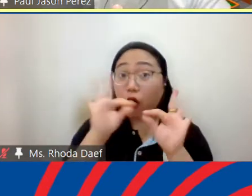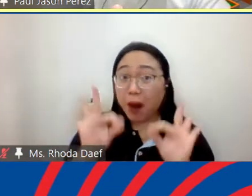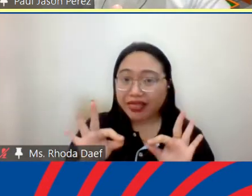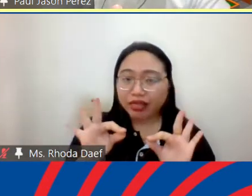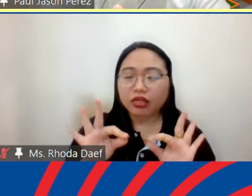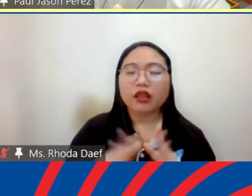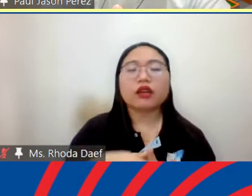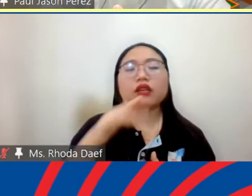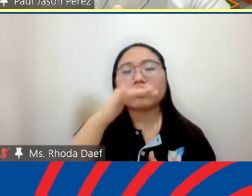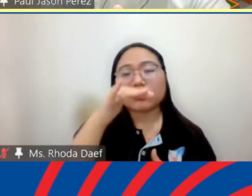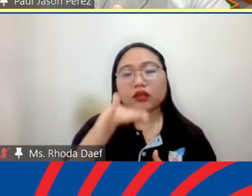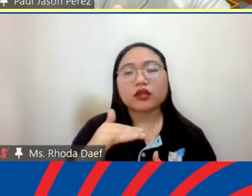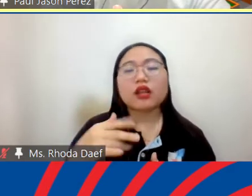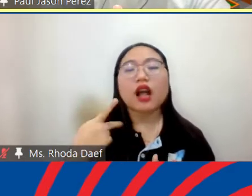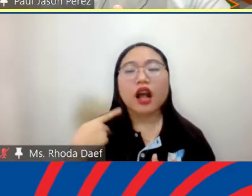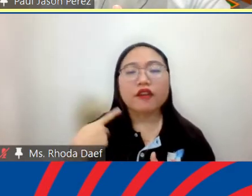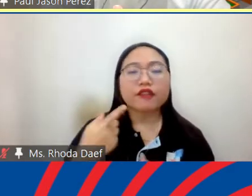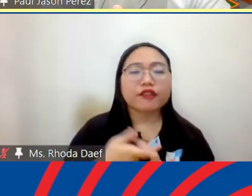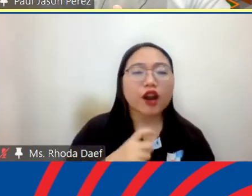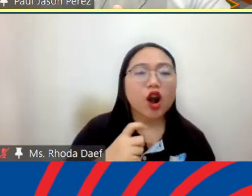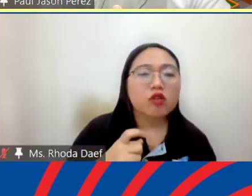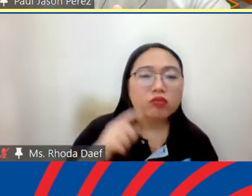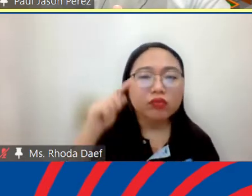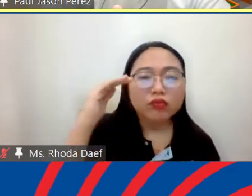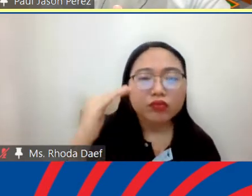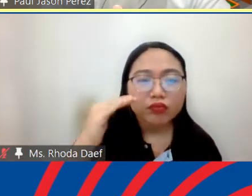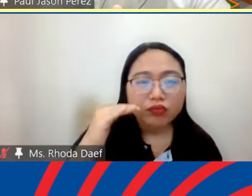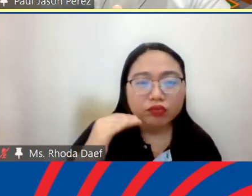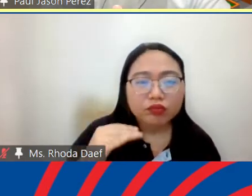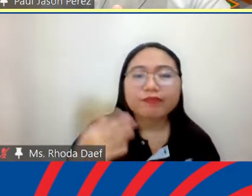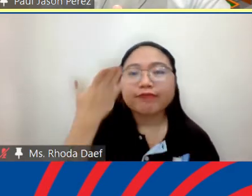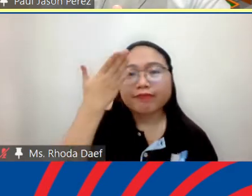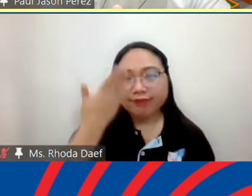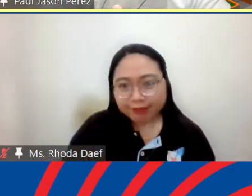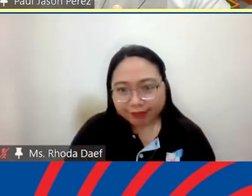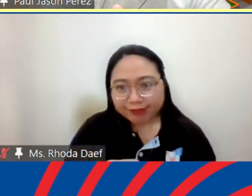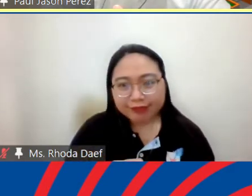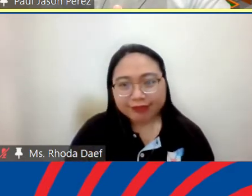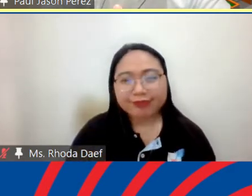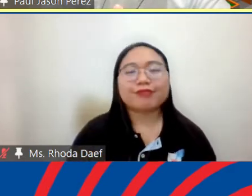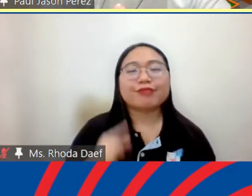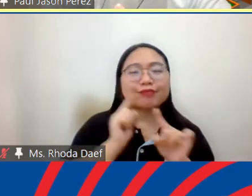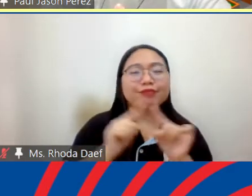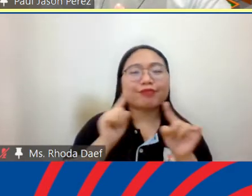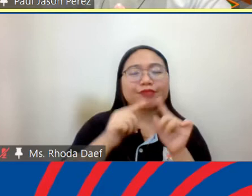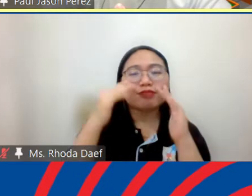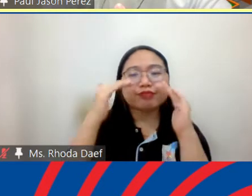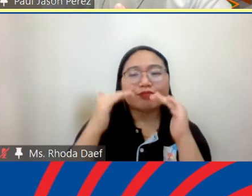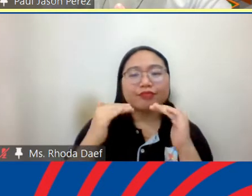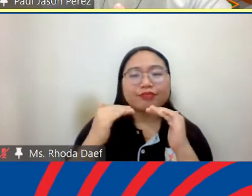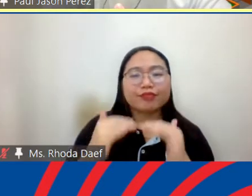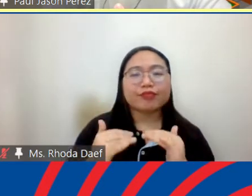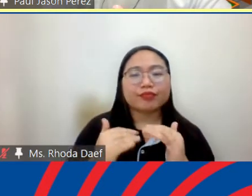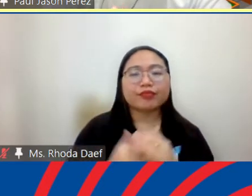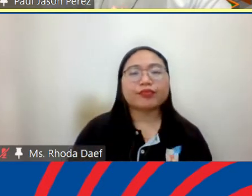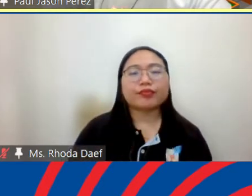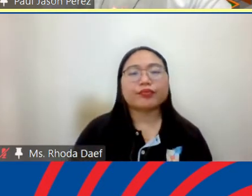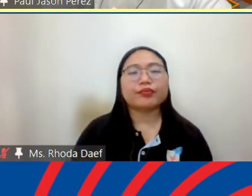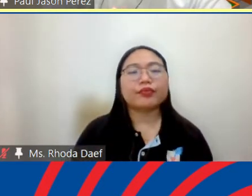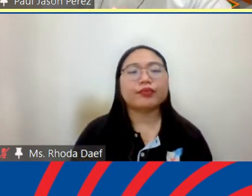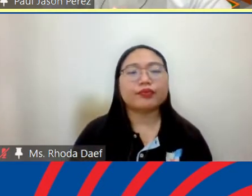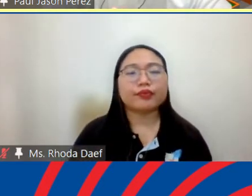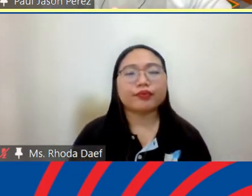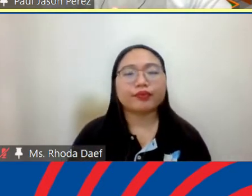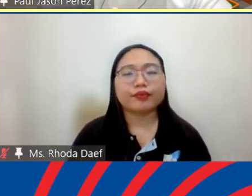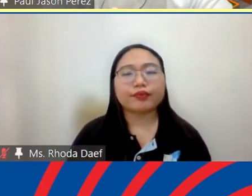at the University of Michigan. There's also one by the Library of London School of Economics and Political Science, especially for